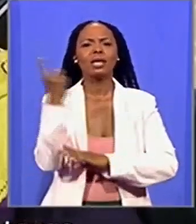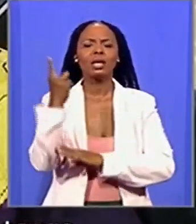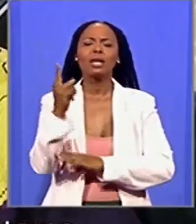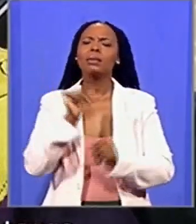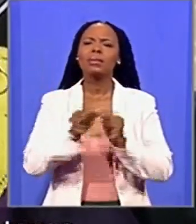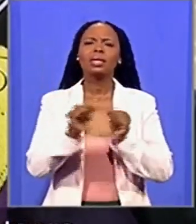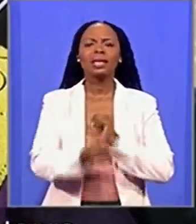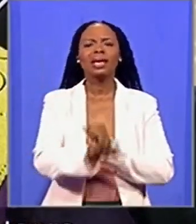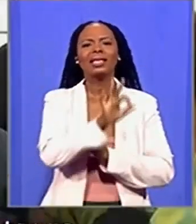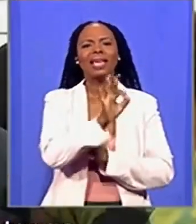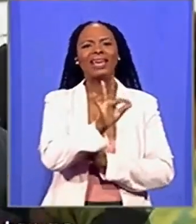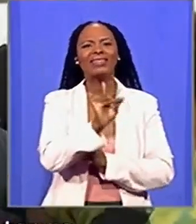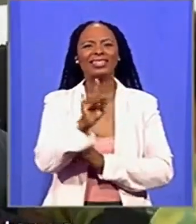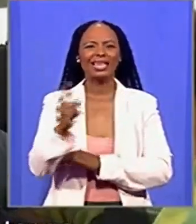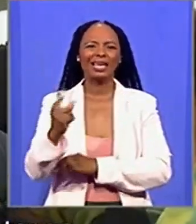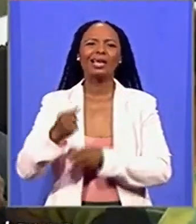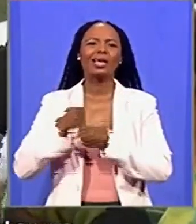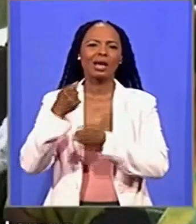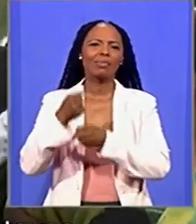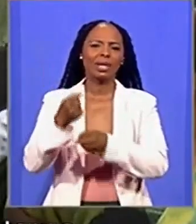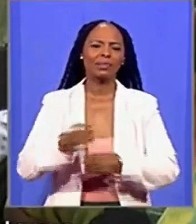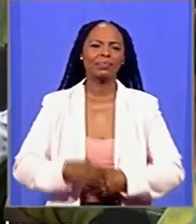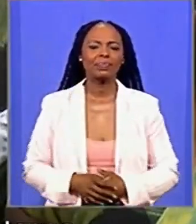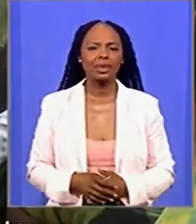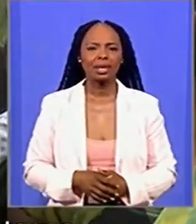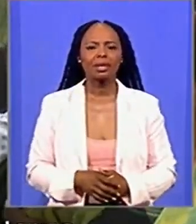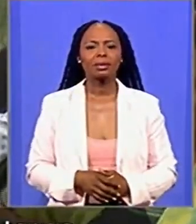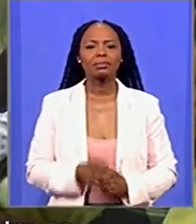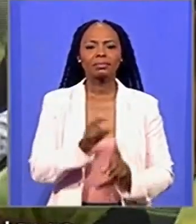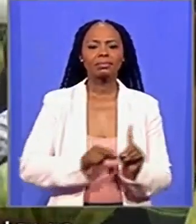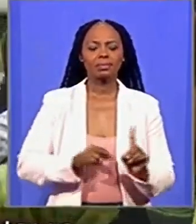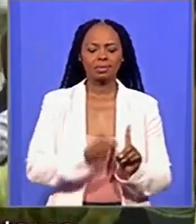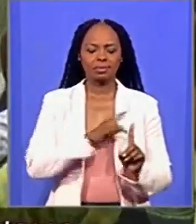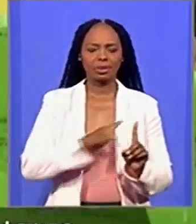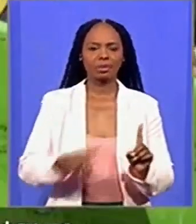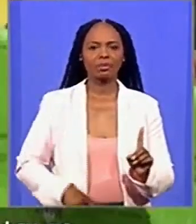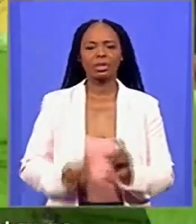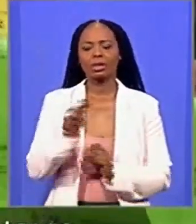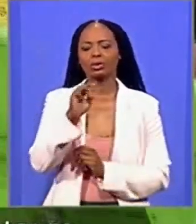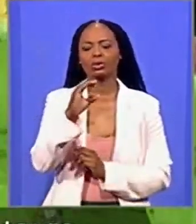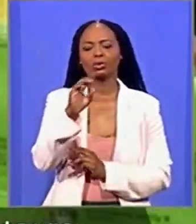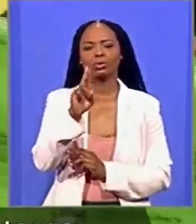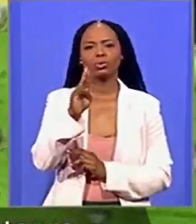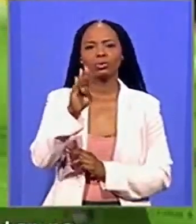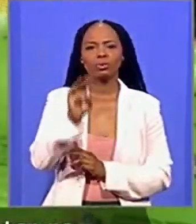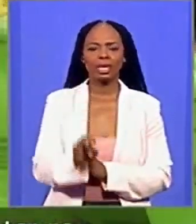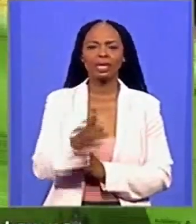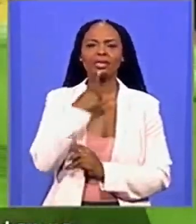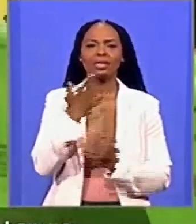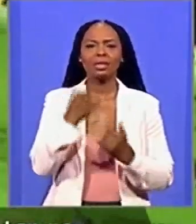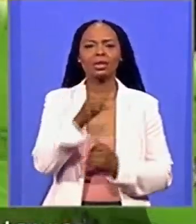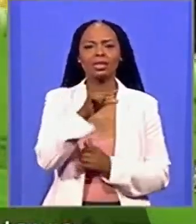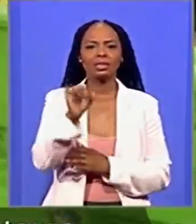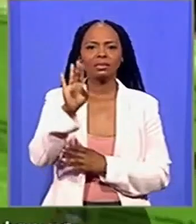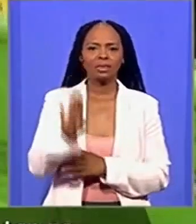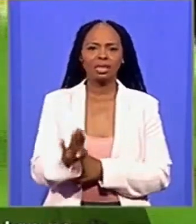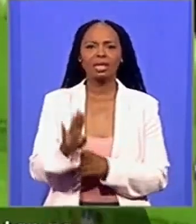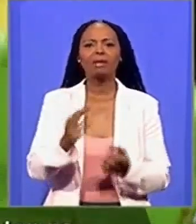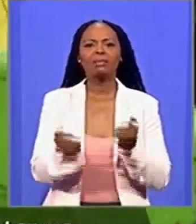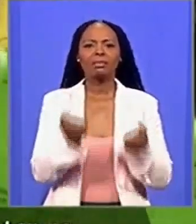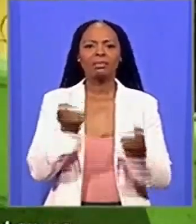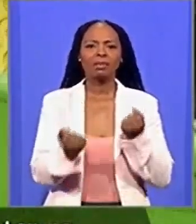an everyday campaign. Tona kgolo ya KwaZulu-Natal Nomusa Dube-Ncube o etsa kgoeletso ya hore dinyewe tsa GBV di se phumulwe